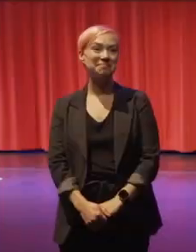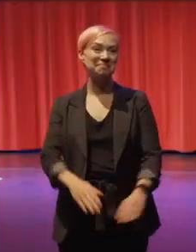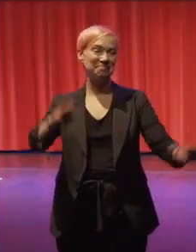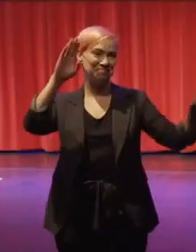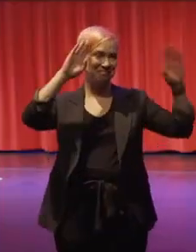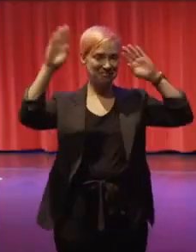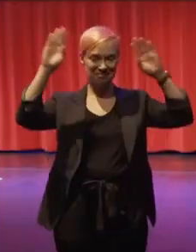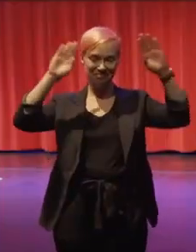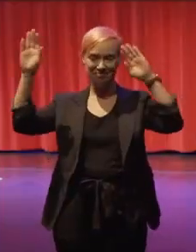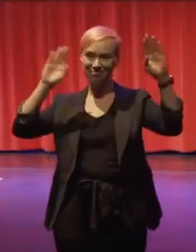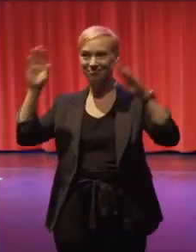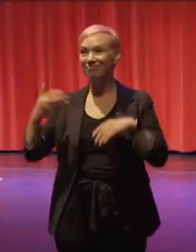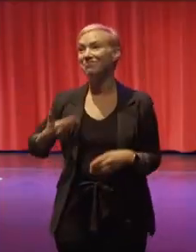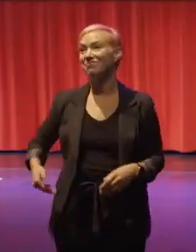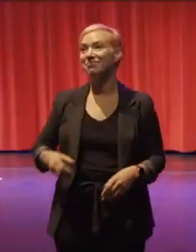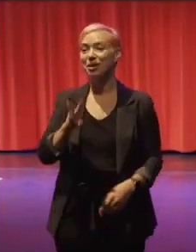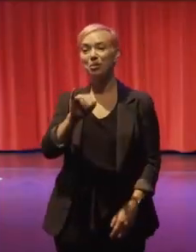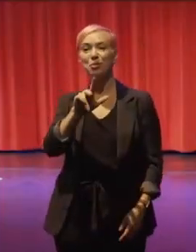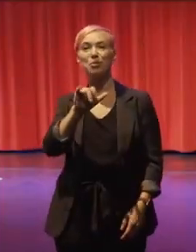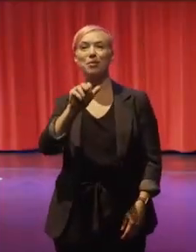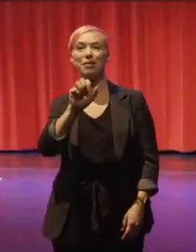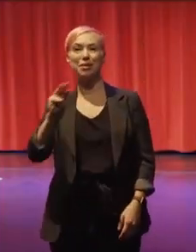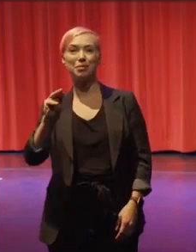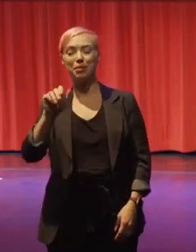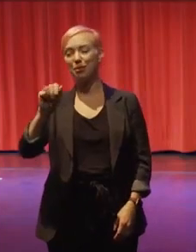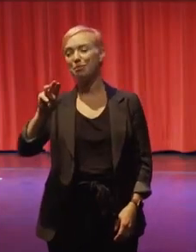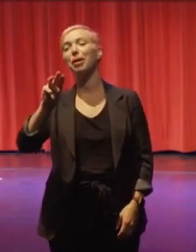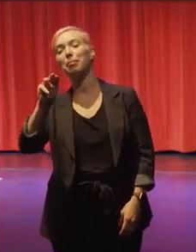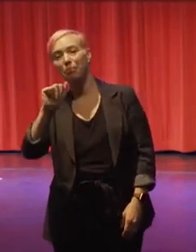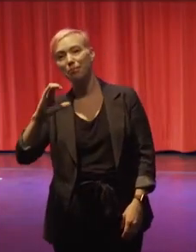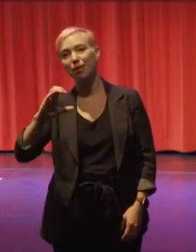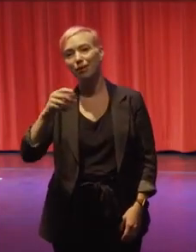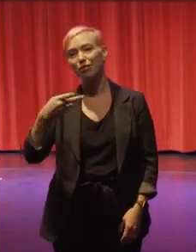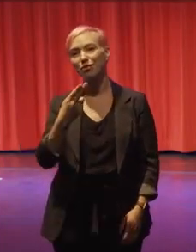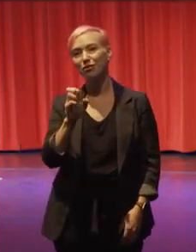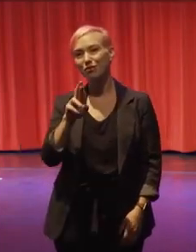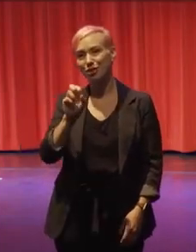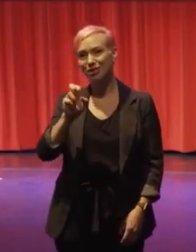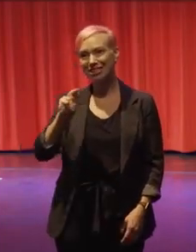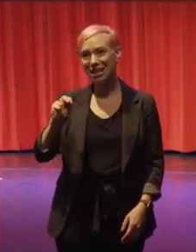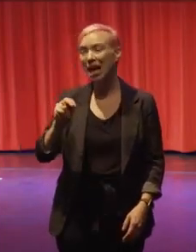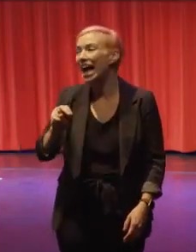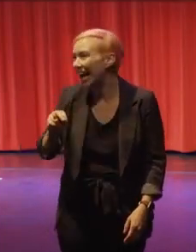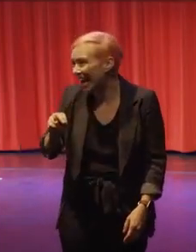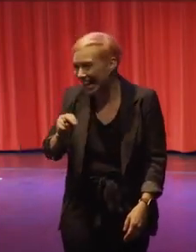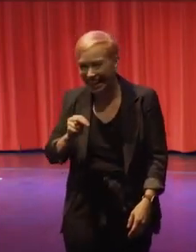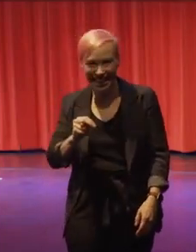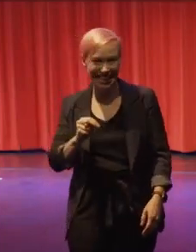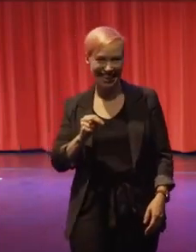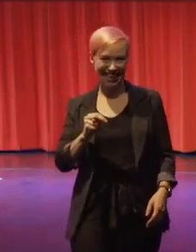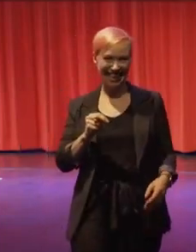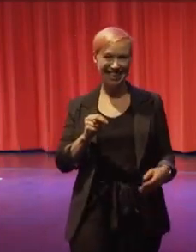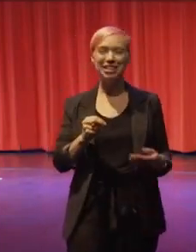Hello, my name is William MacPherson, and before I tell my story, at Emily's request, I am